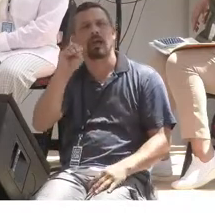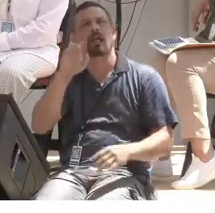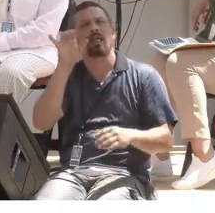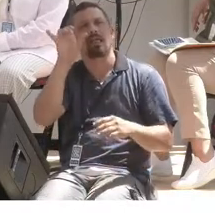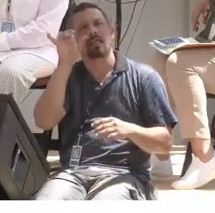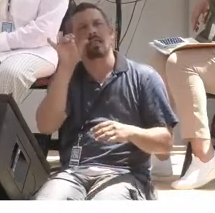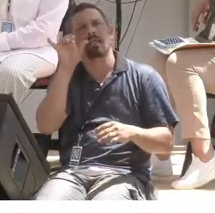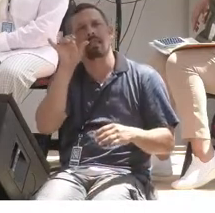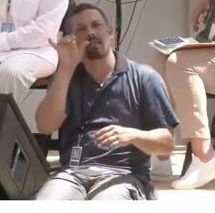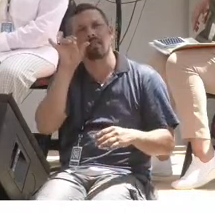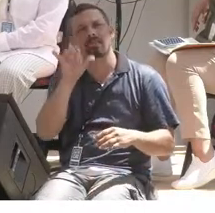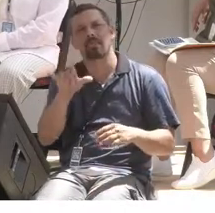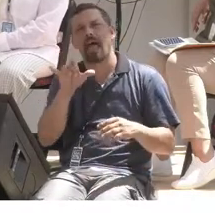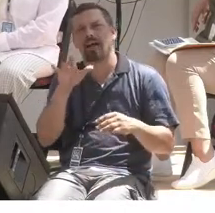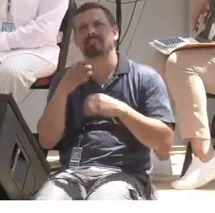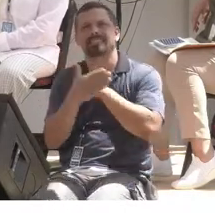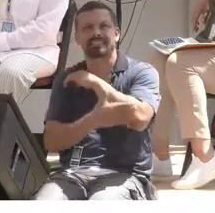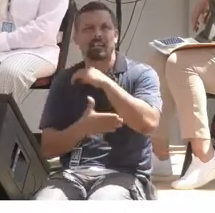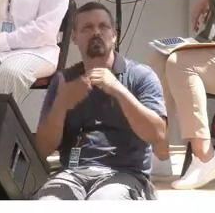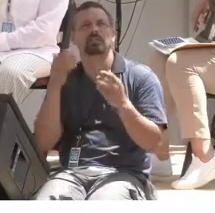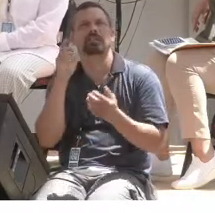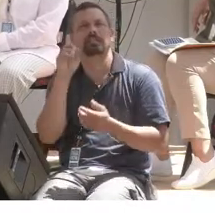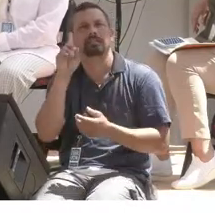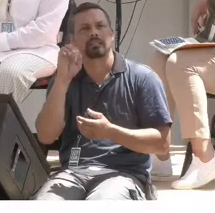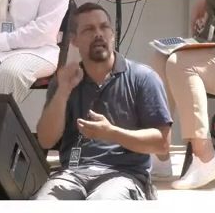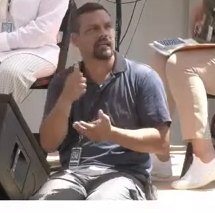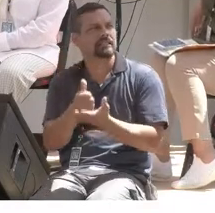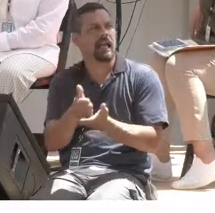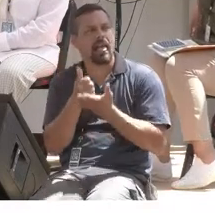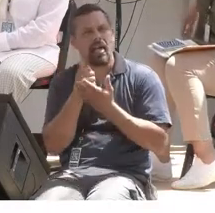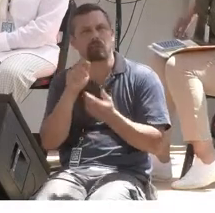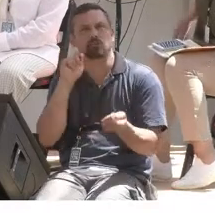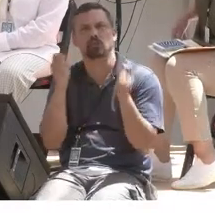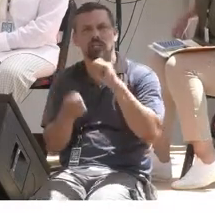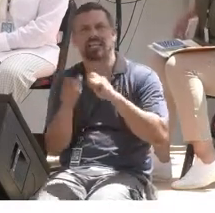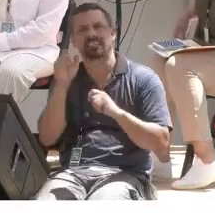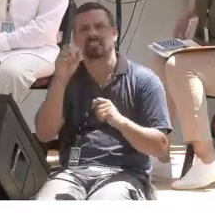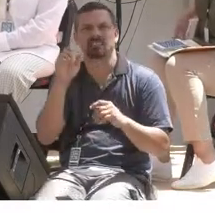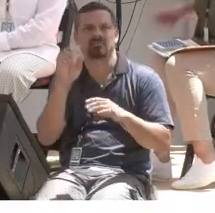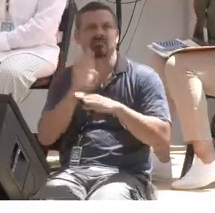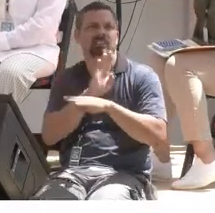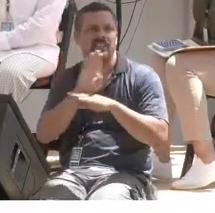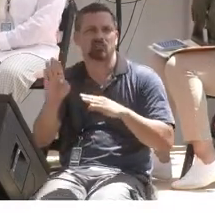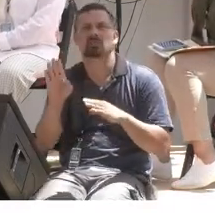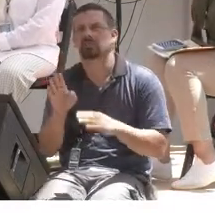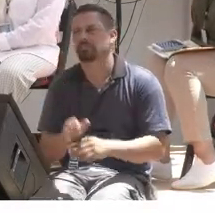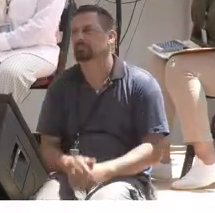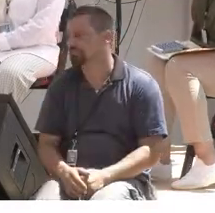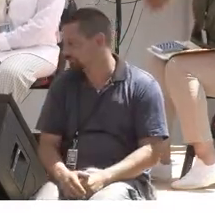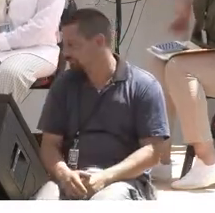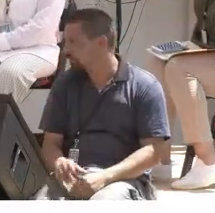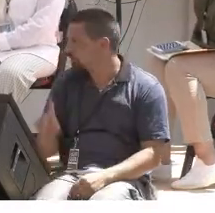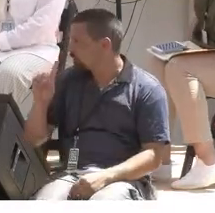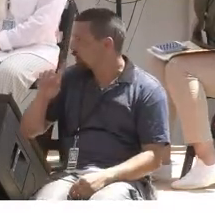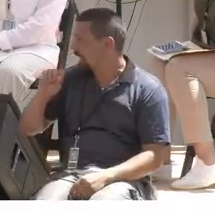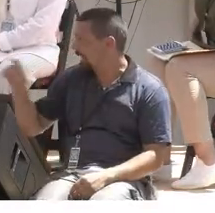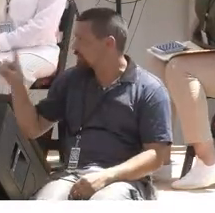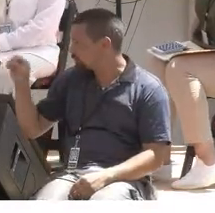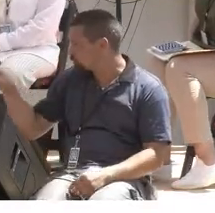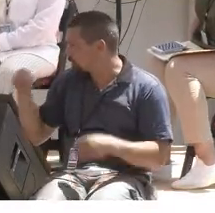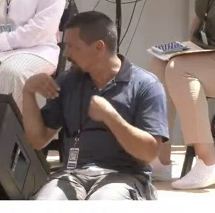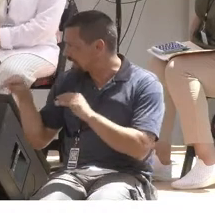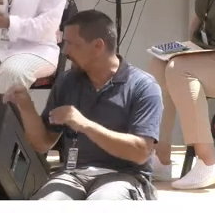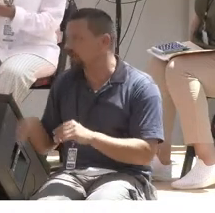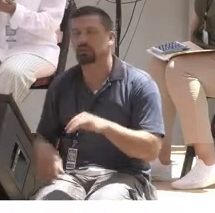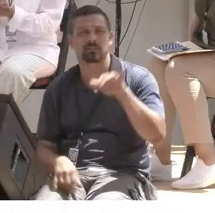that way, so technology definitely does help. It's changed. It's changed the whole industry, I think. And do you sell? Yes.